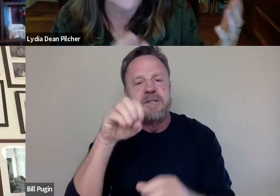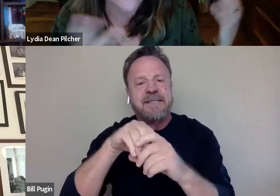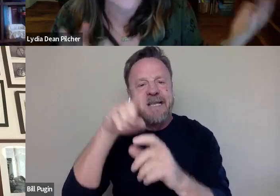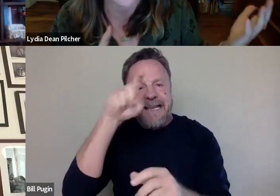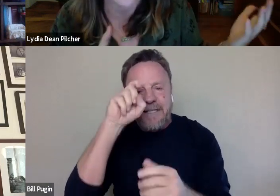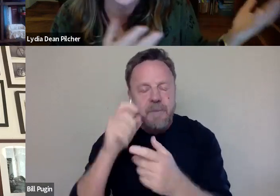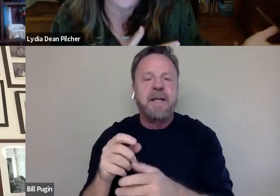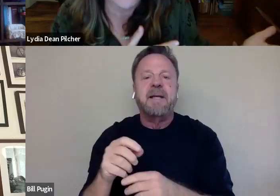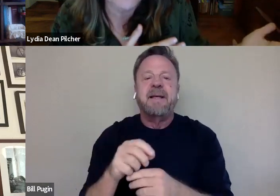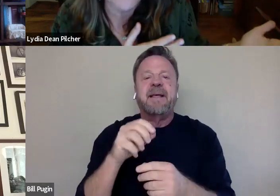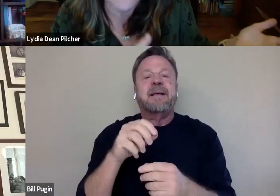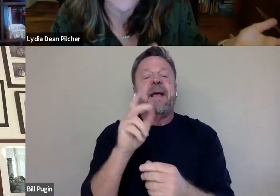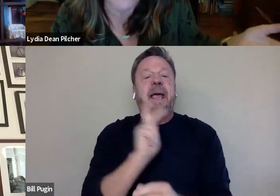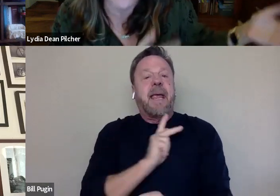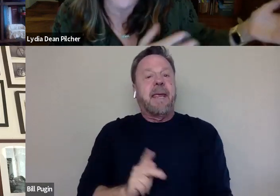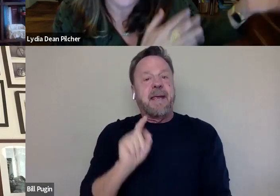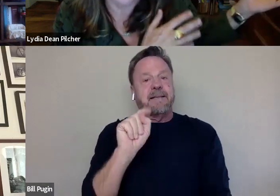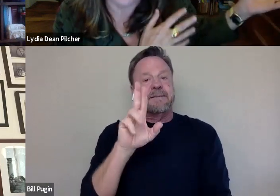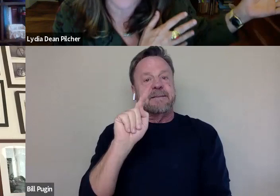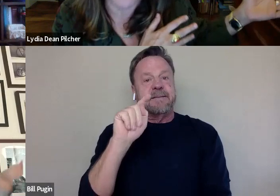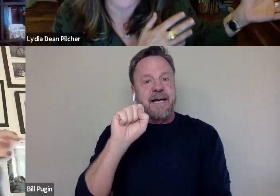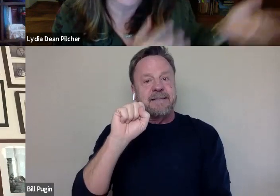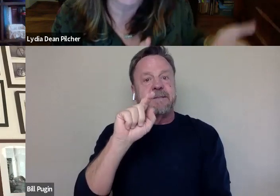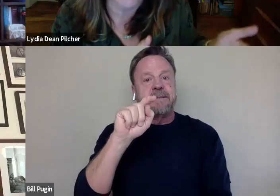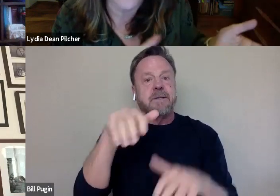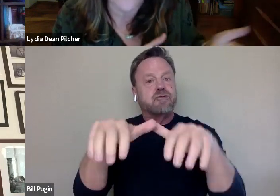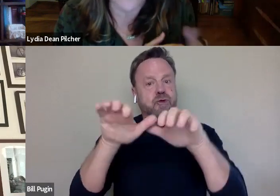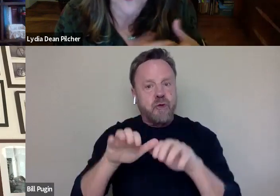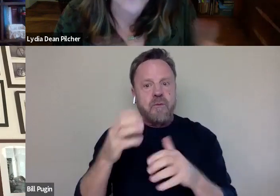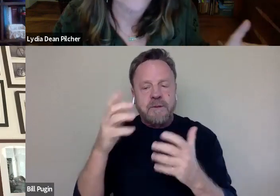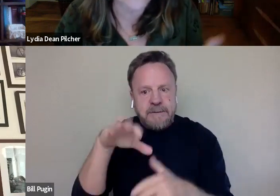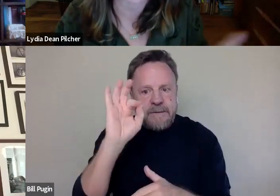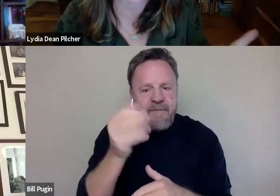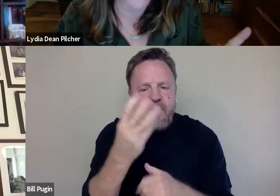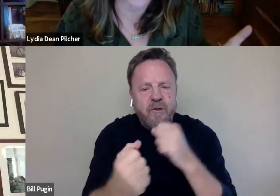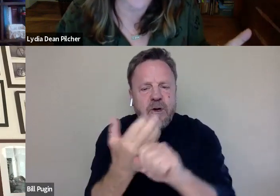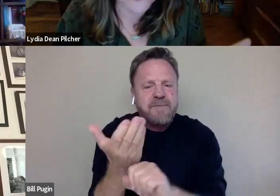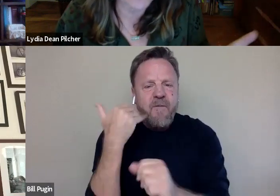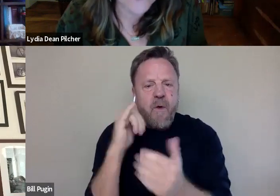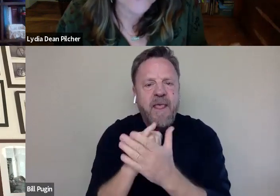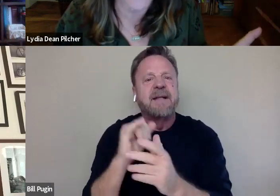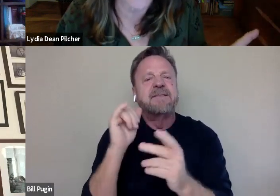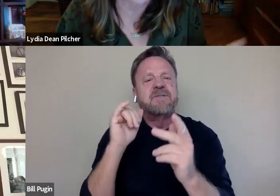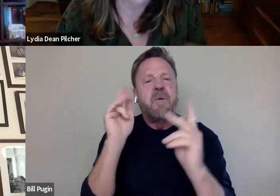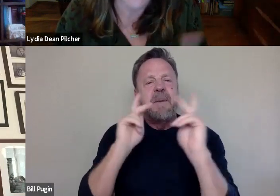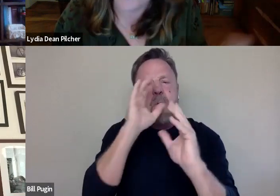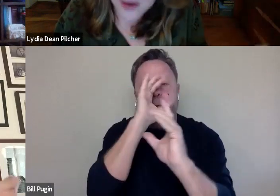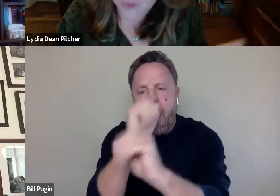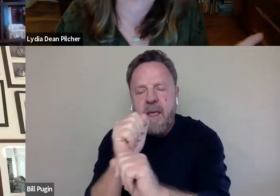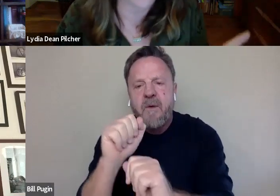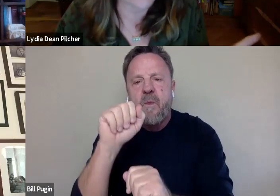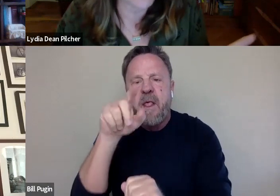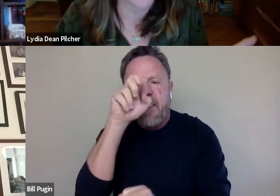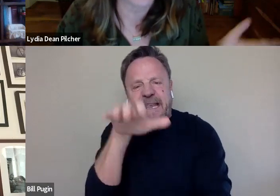idea that King Tut's tomb had been discovered, some years before. And so there was this fascination with Egyptology that the